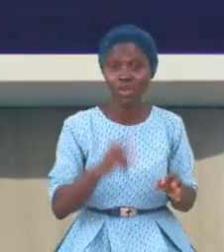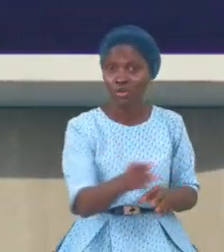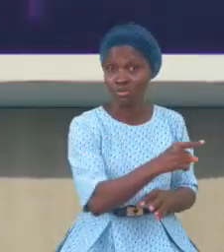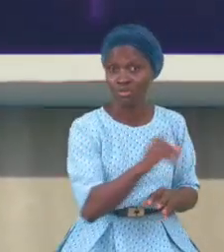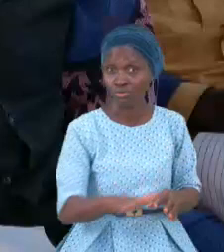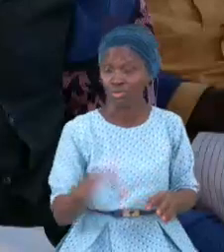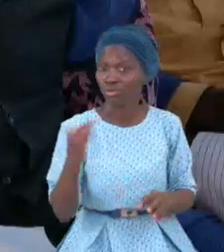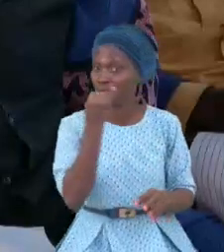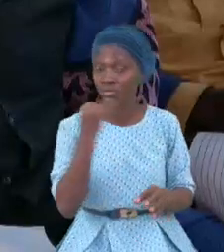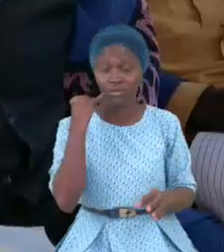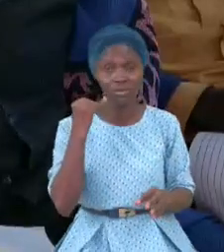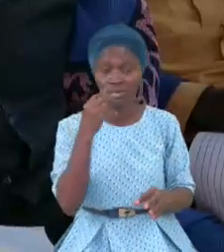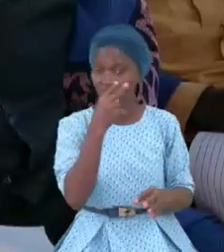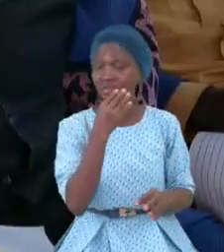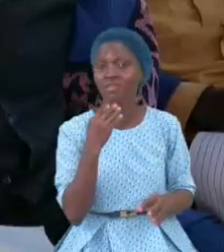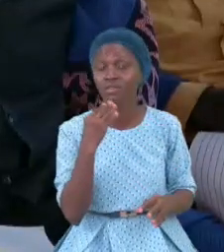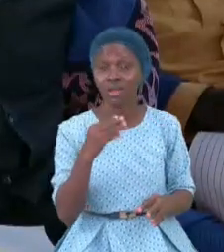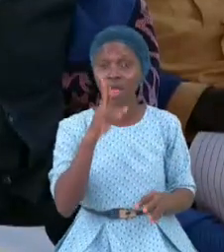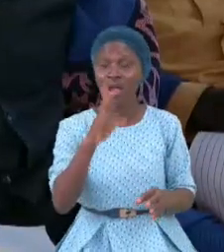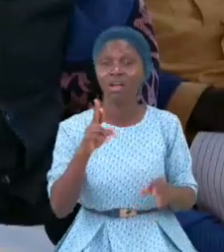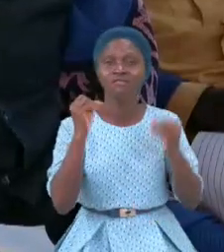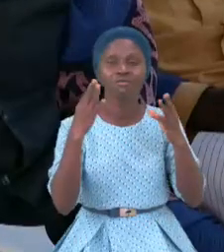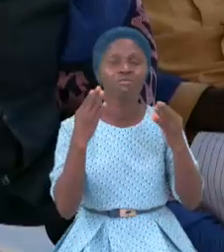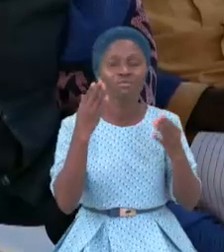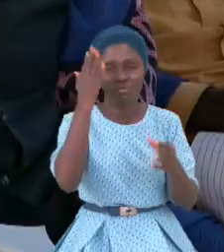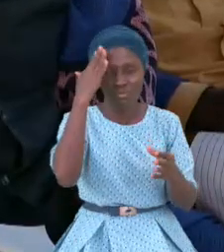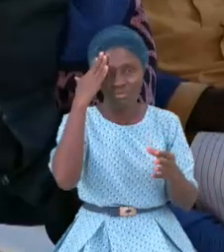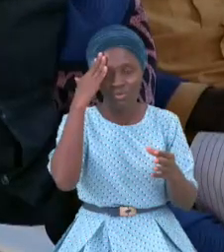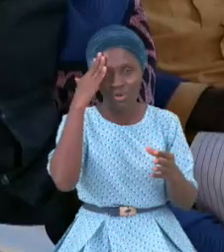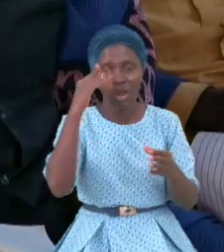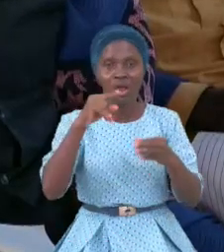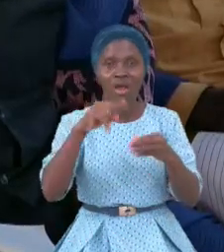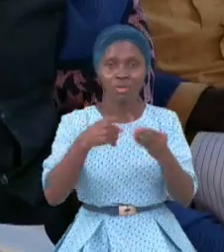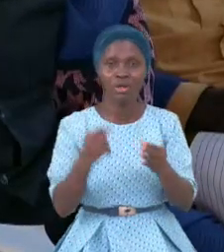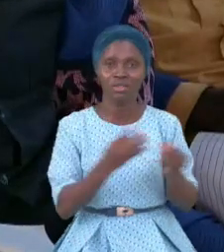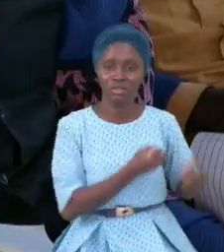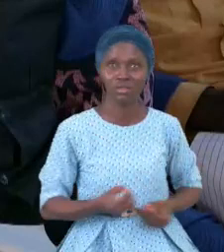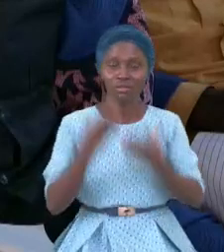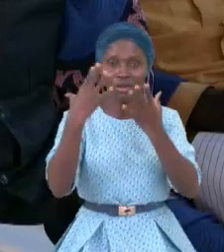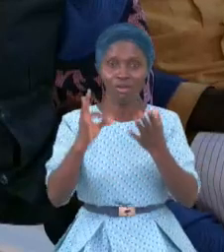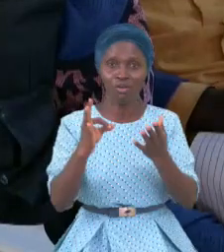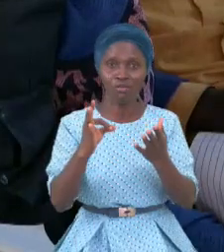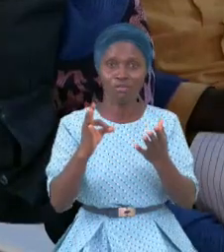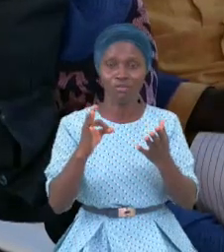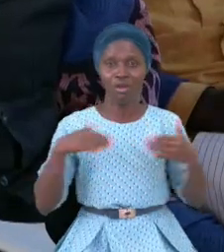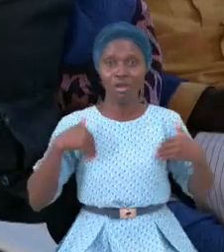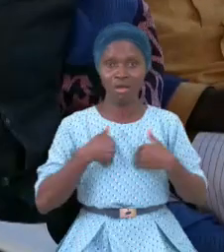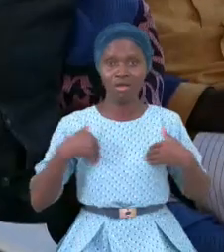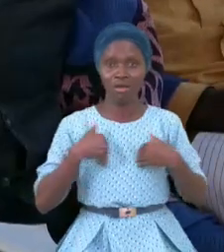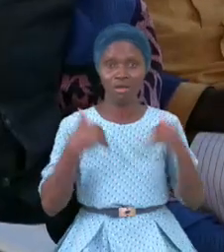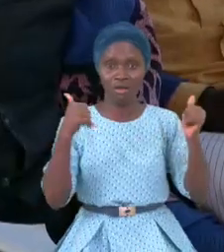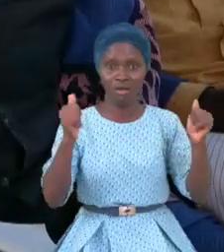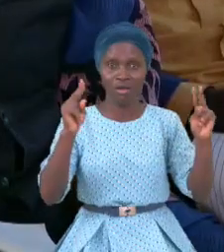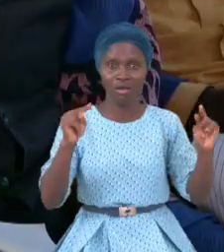much familiar with the sacrifices of an animal. They had the